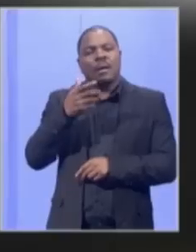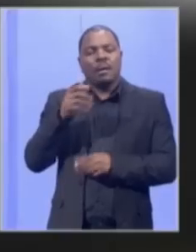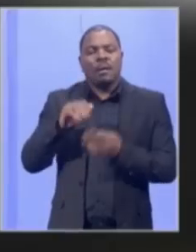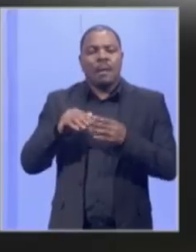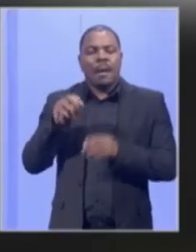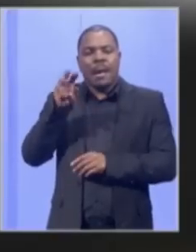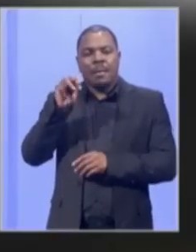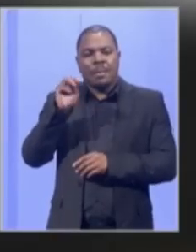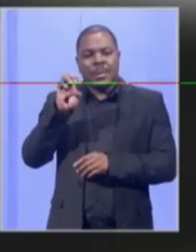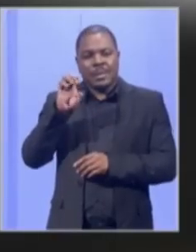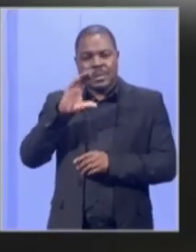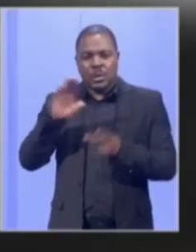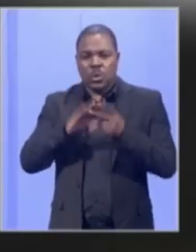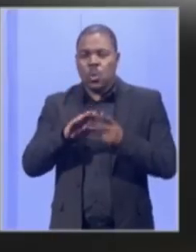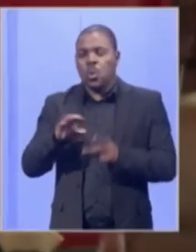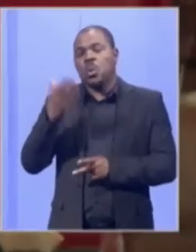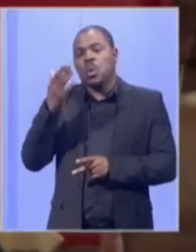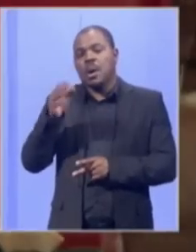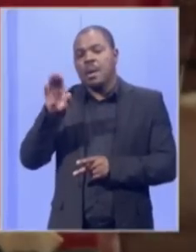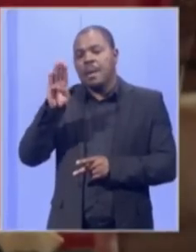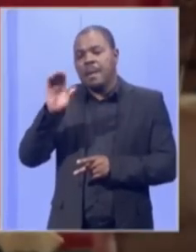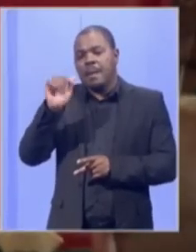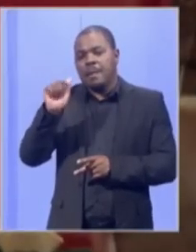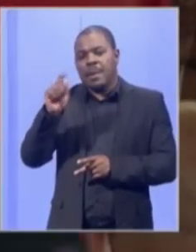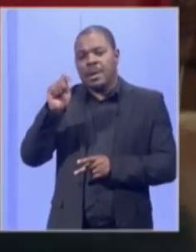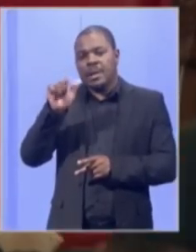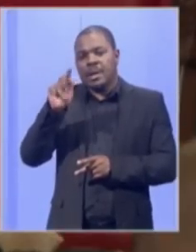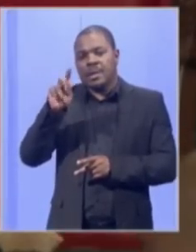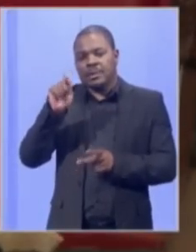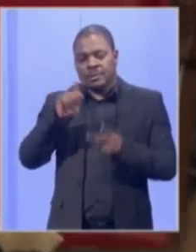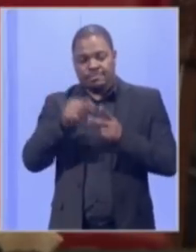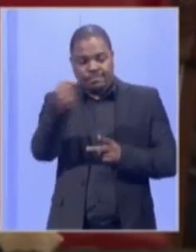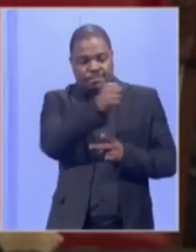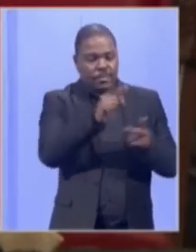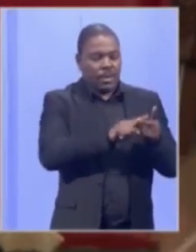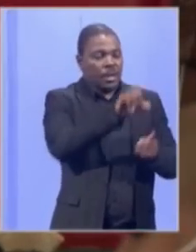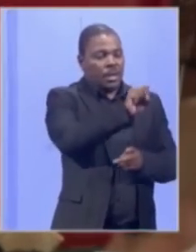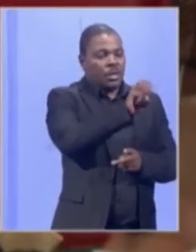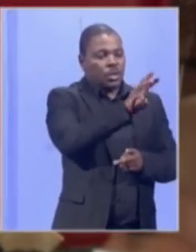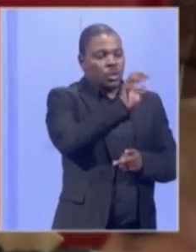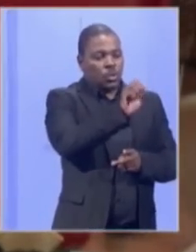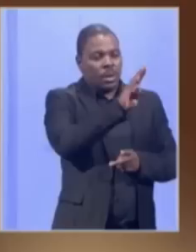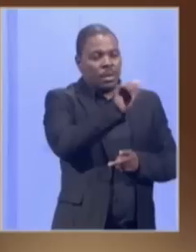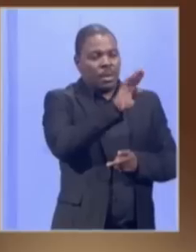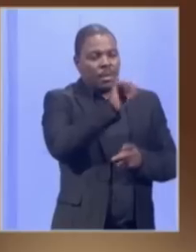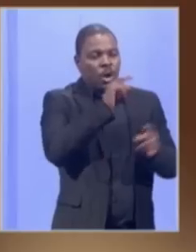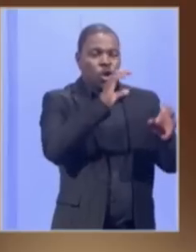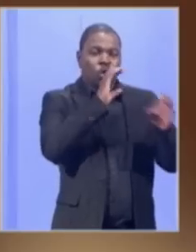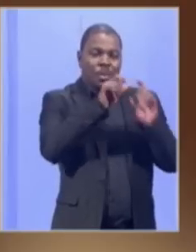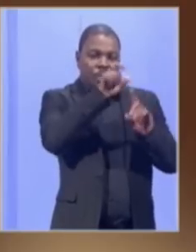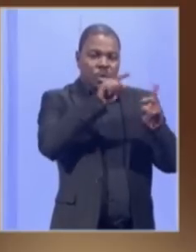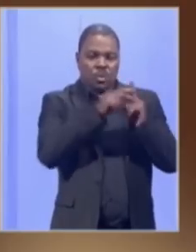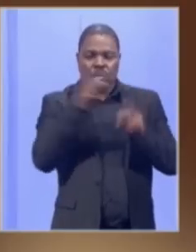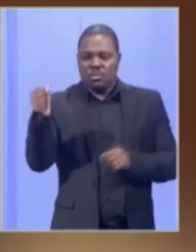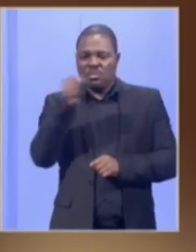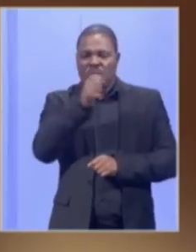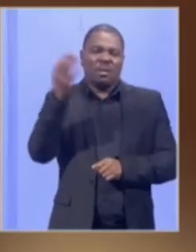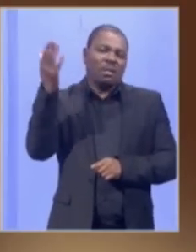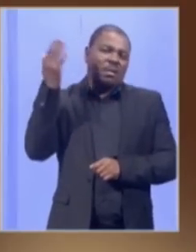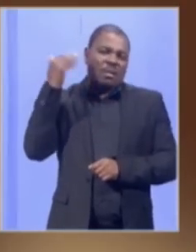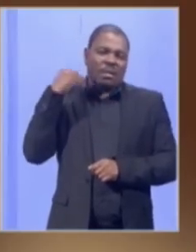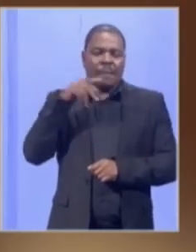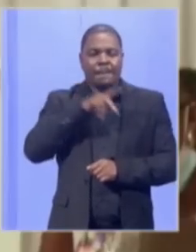le thuto e leng Barbara Bartlett. Athi maemo a Shwababa a botsamaisi ba dipuisano ka lekgotleng a tlankwa ke letona la Mehleng